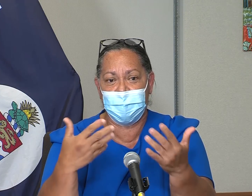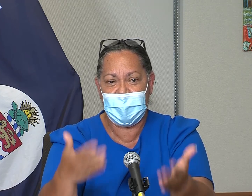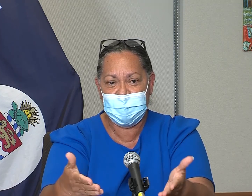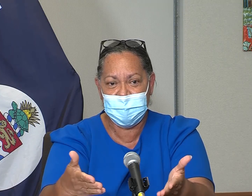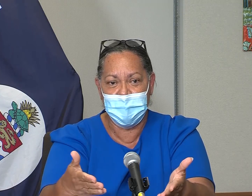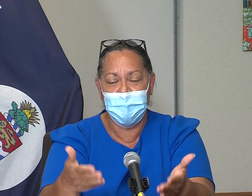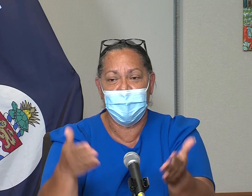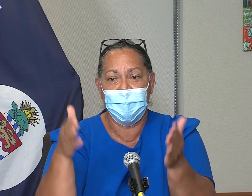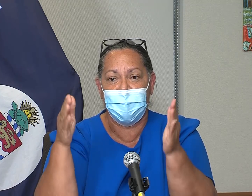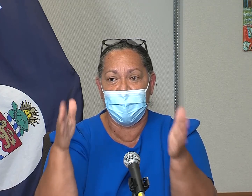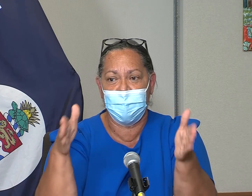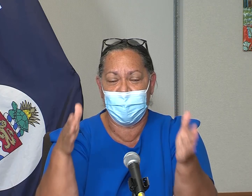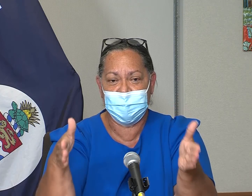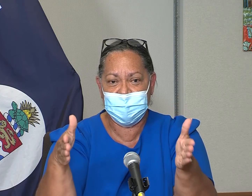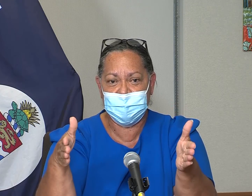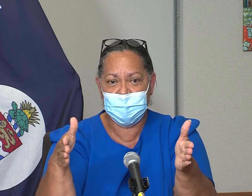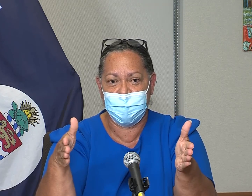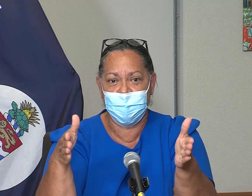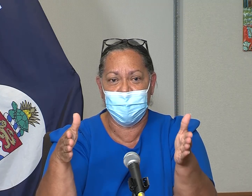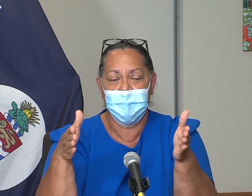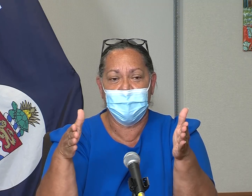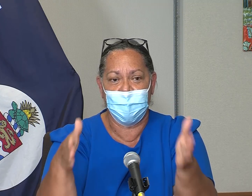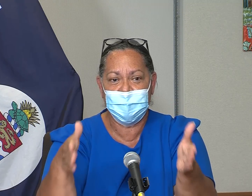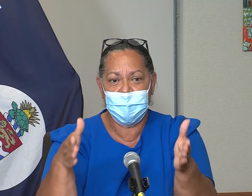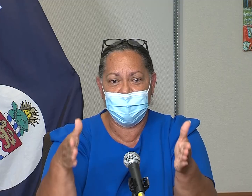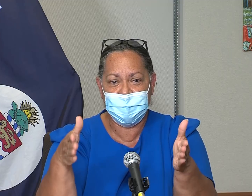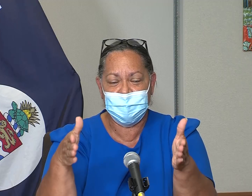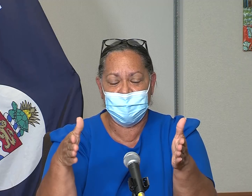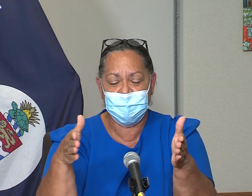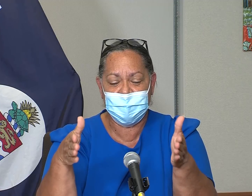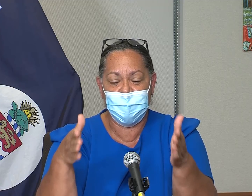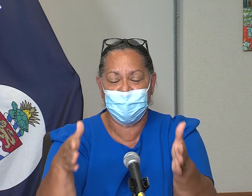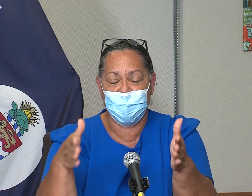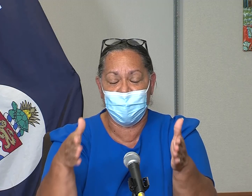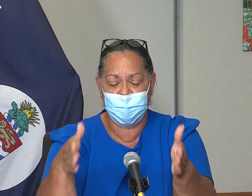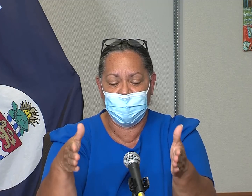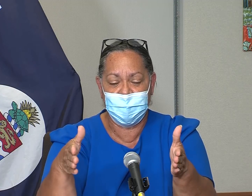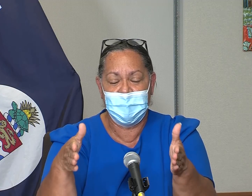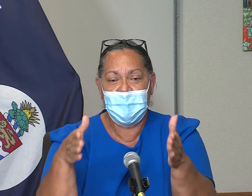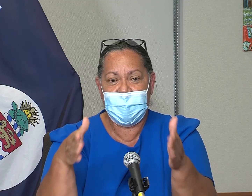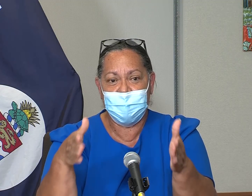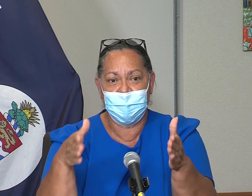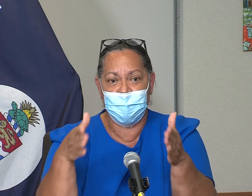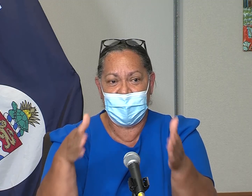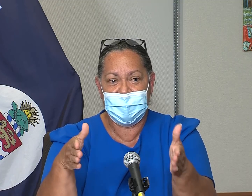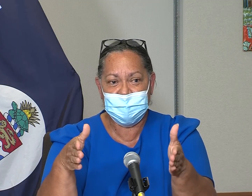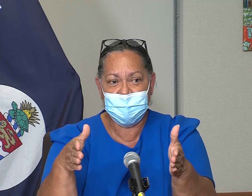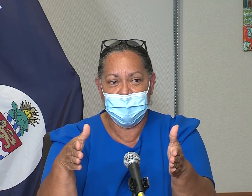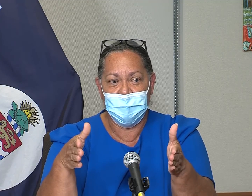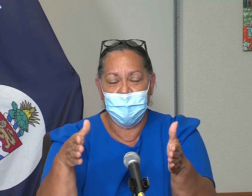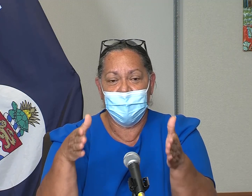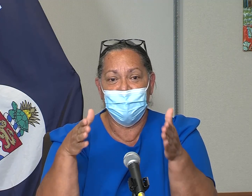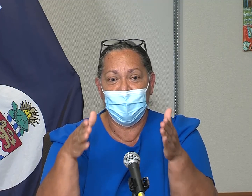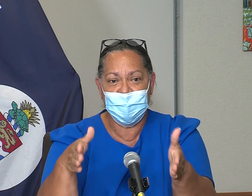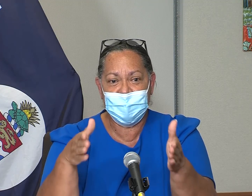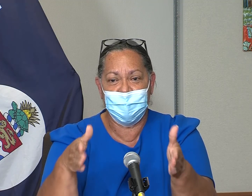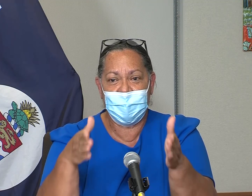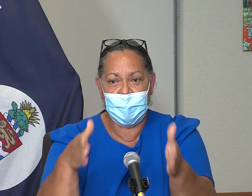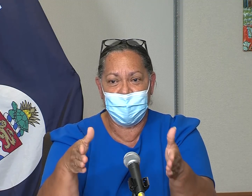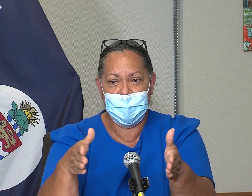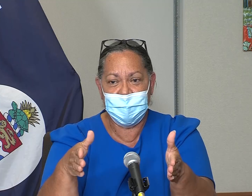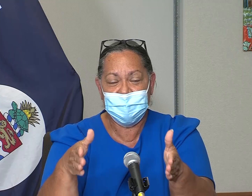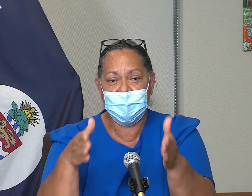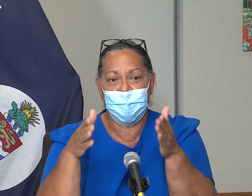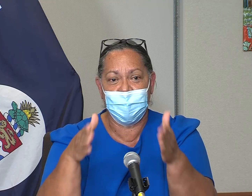wear a mask, where both persons, if you go down this imagery with me, had on a mask, the most that